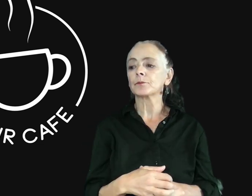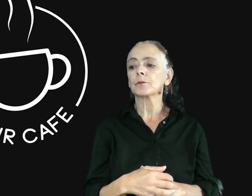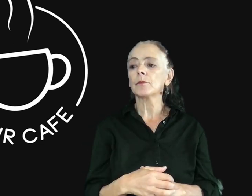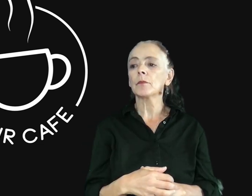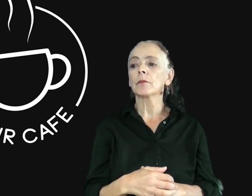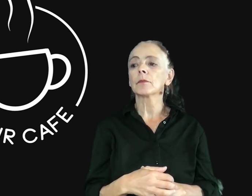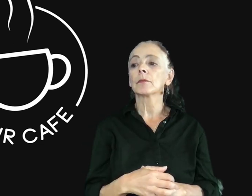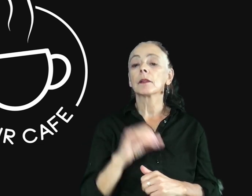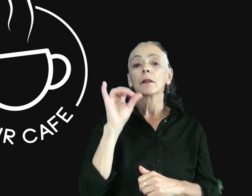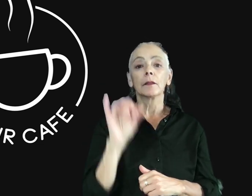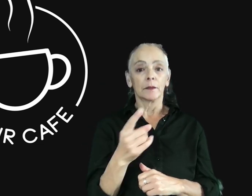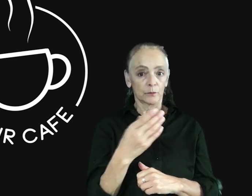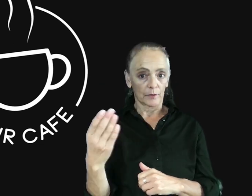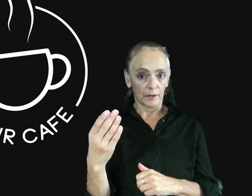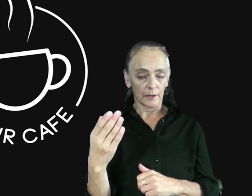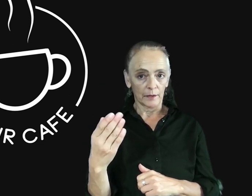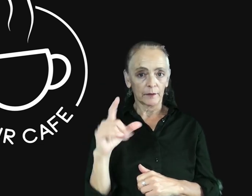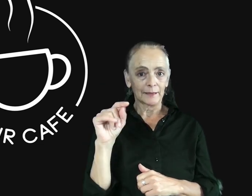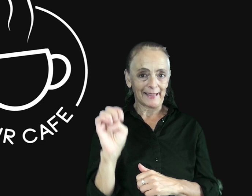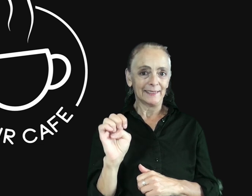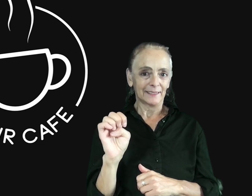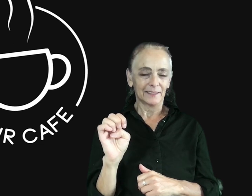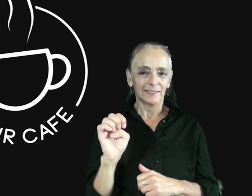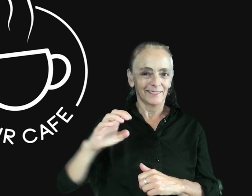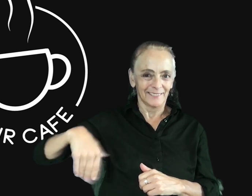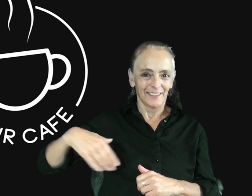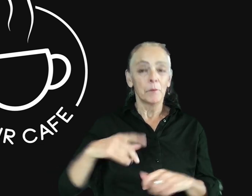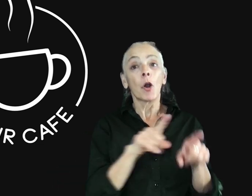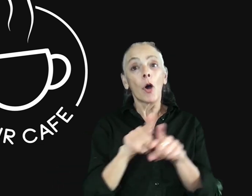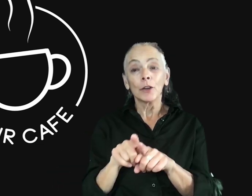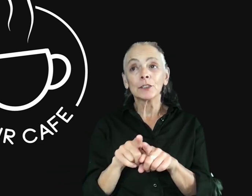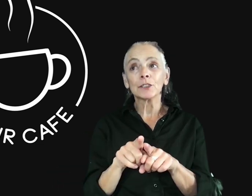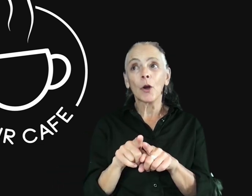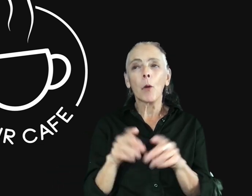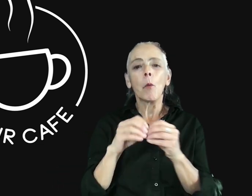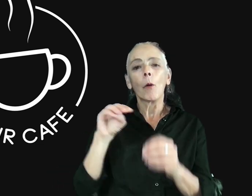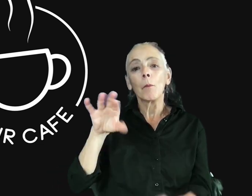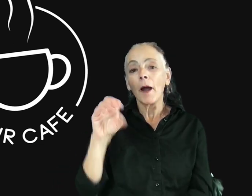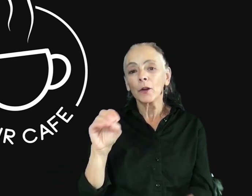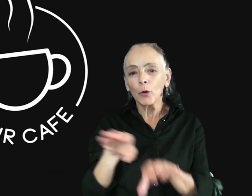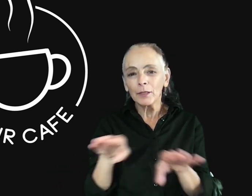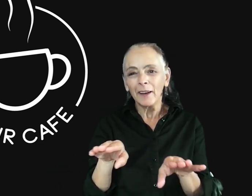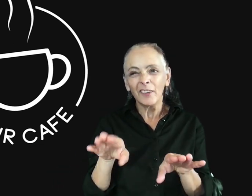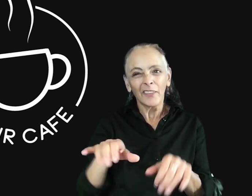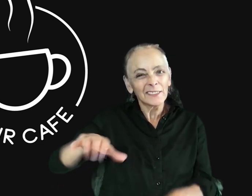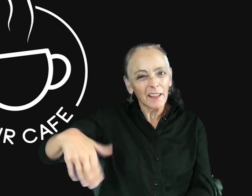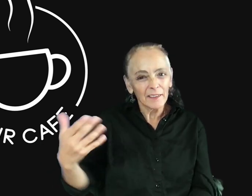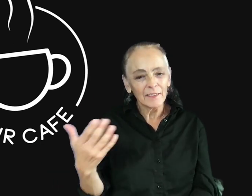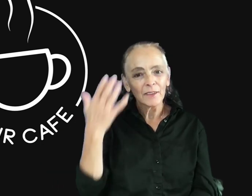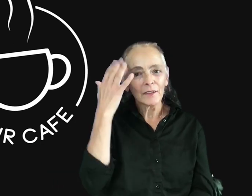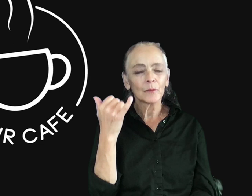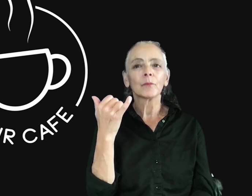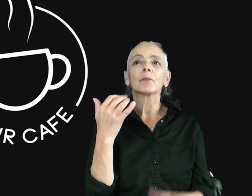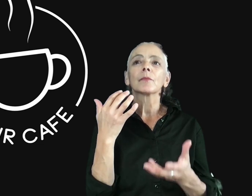so that that's one thing it's it's late but it can also be late in the the at a more micro level because uh uh i think you